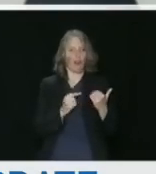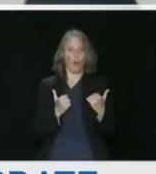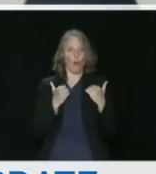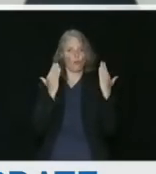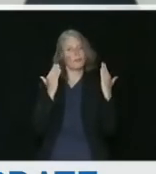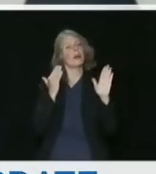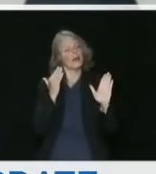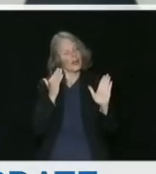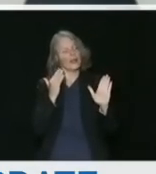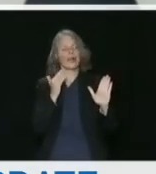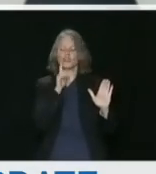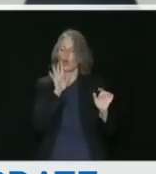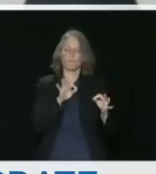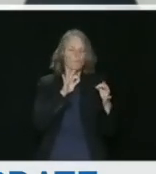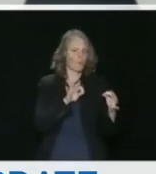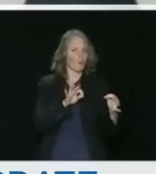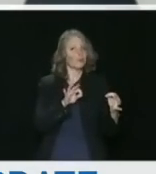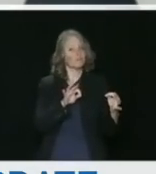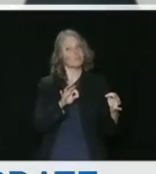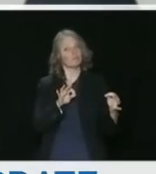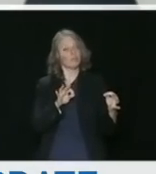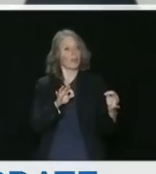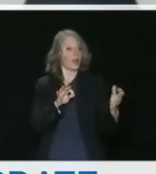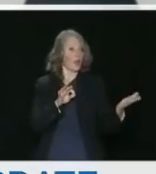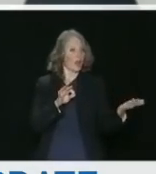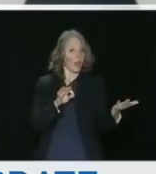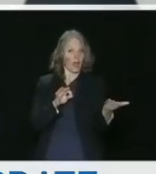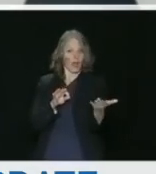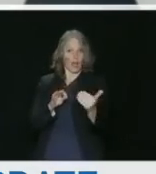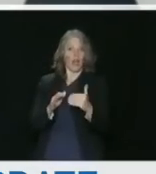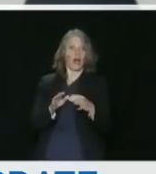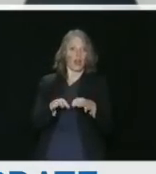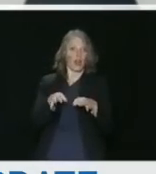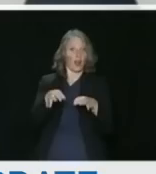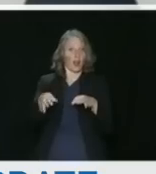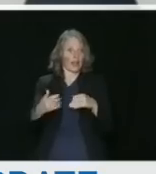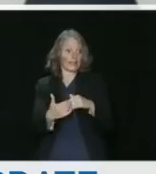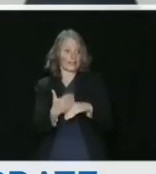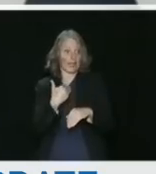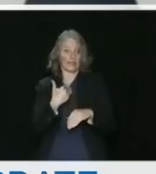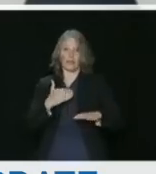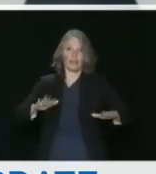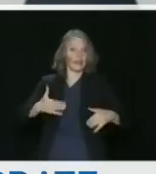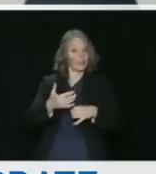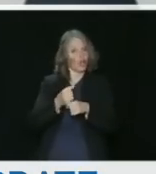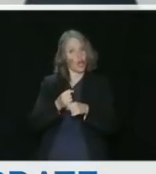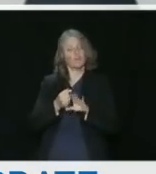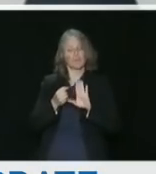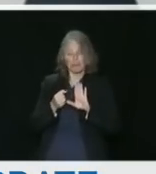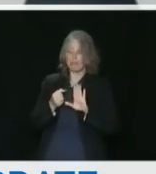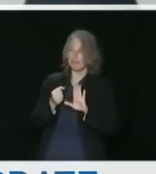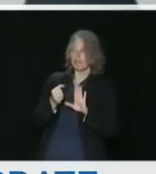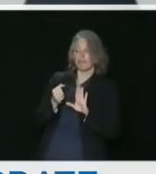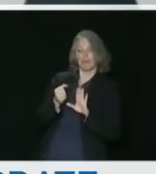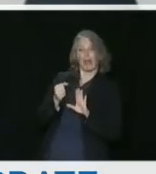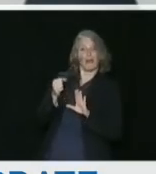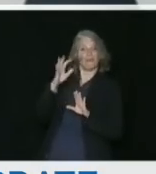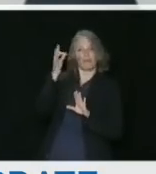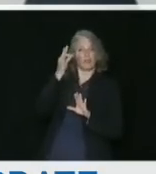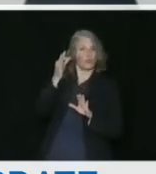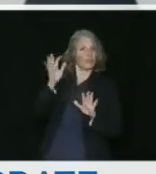federal level before we receive the data. So we continue to work on that to improve